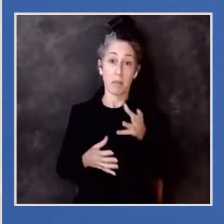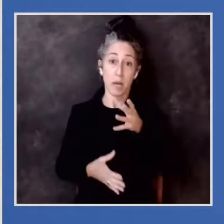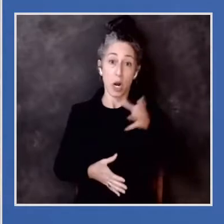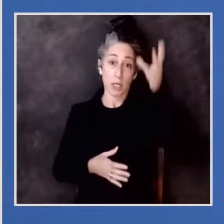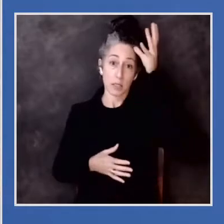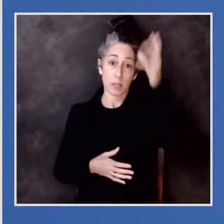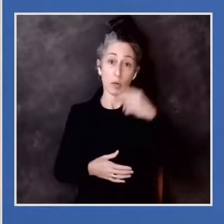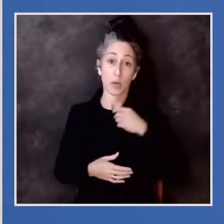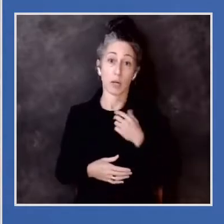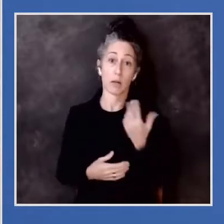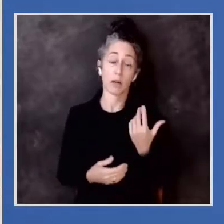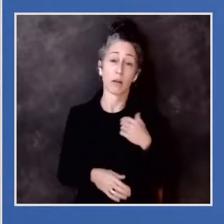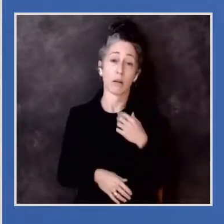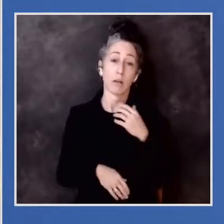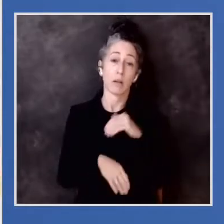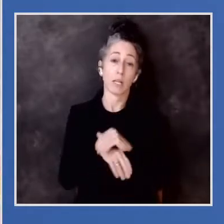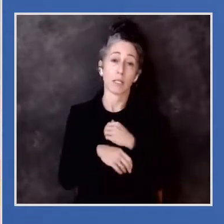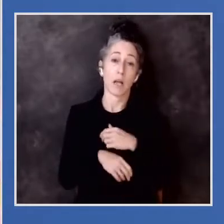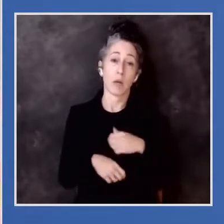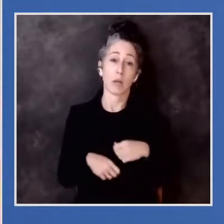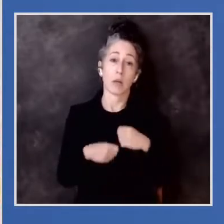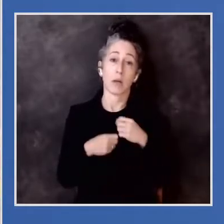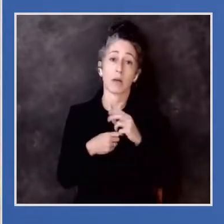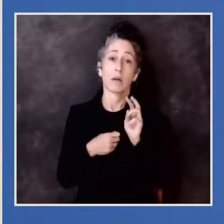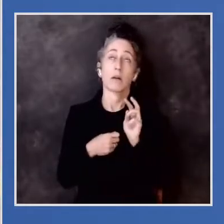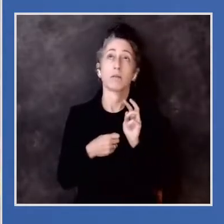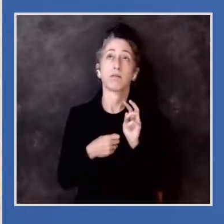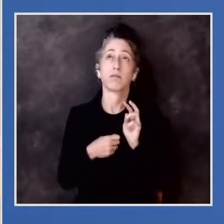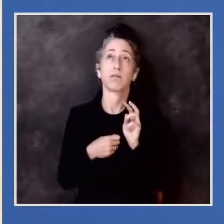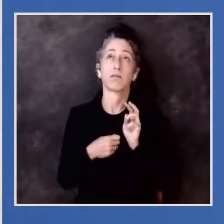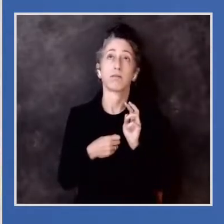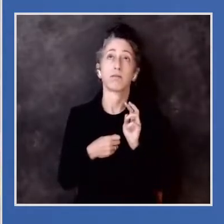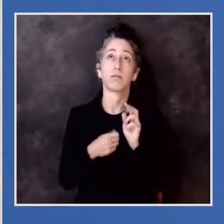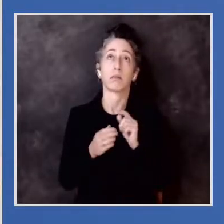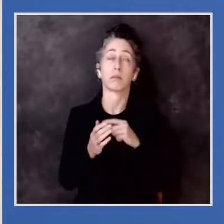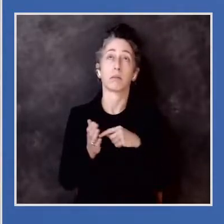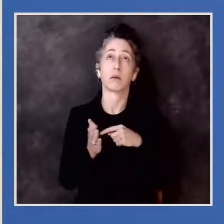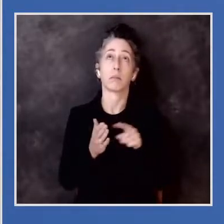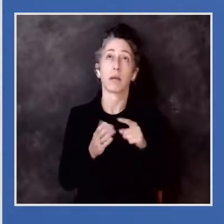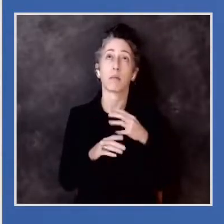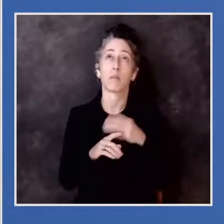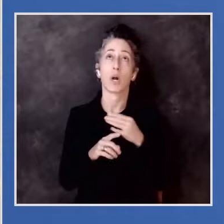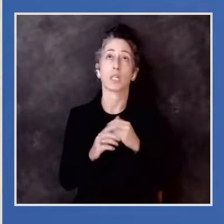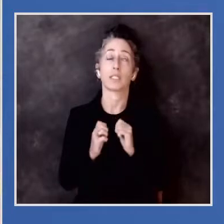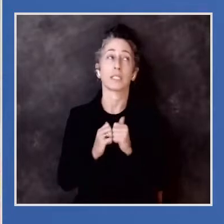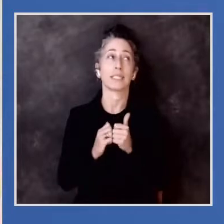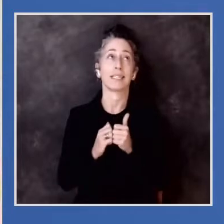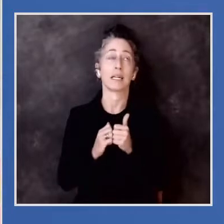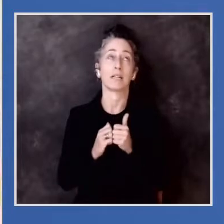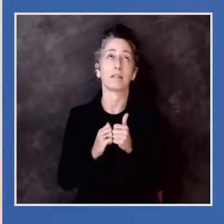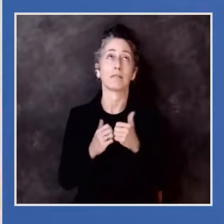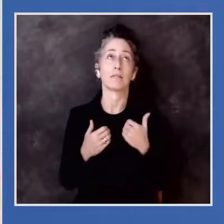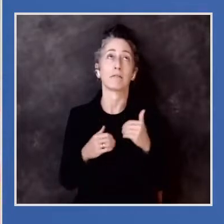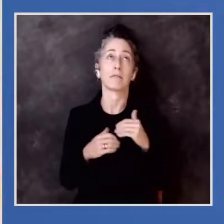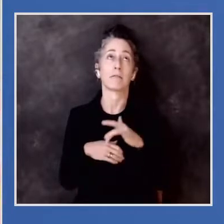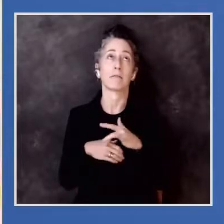at night wondering, how am I going to pay the mortgage? How am I going to pay for our